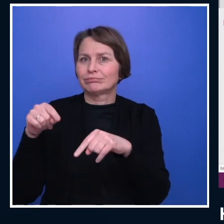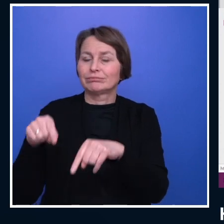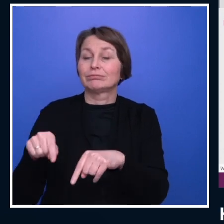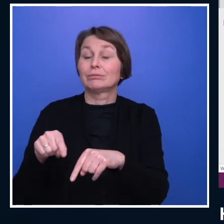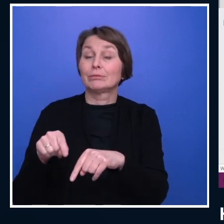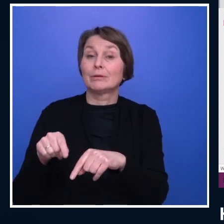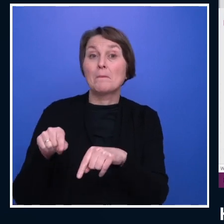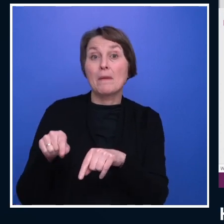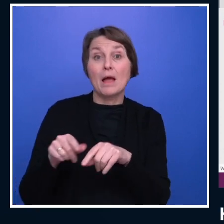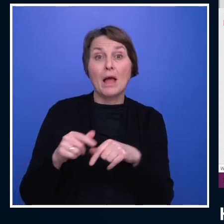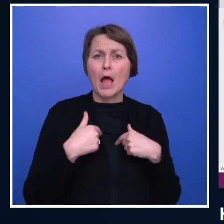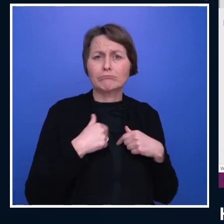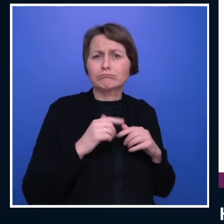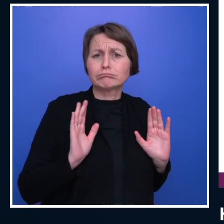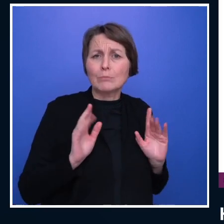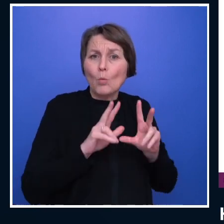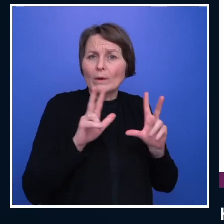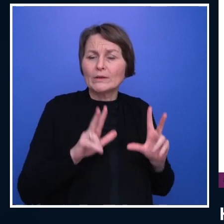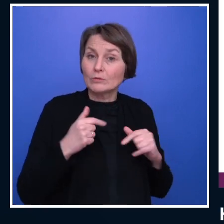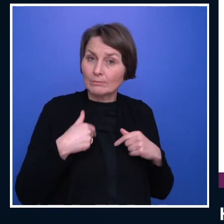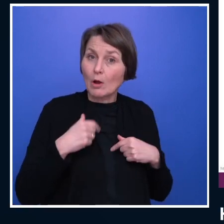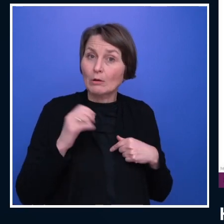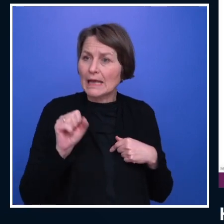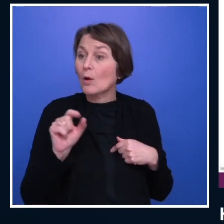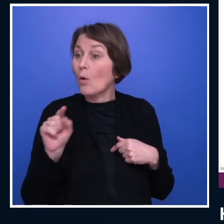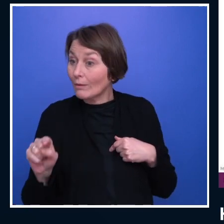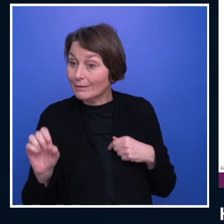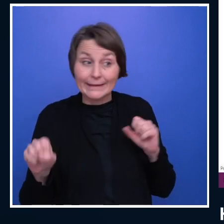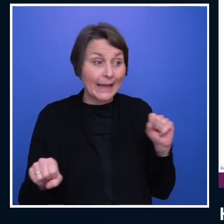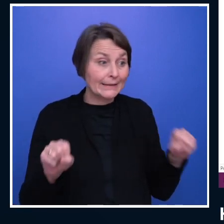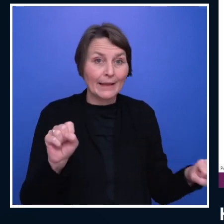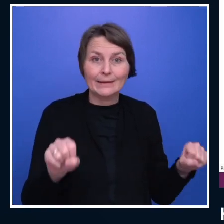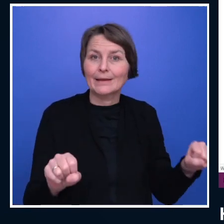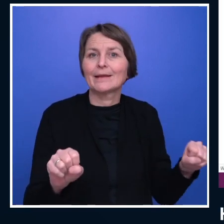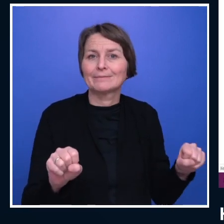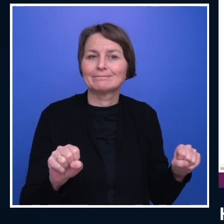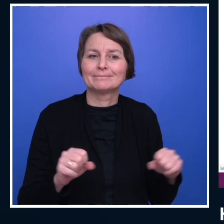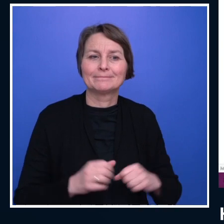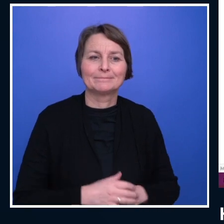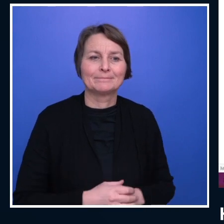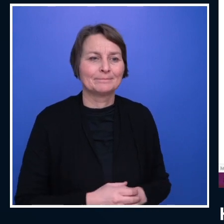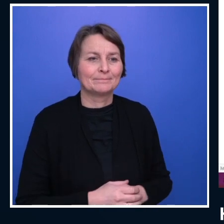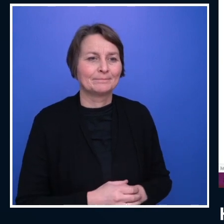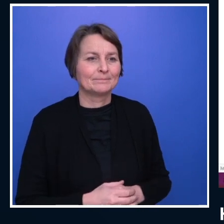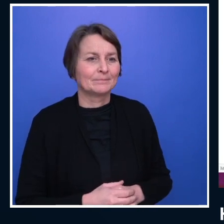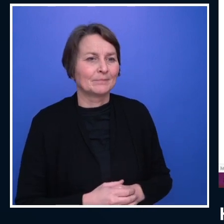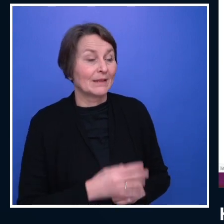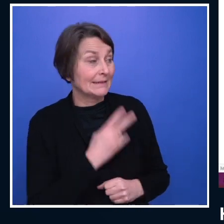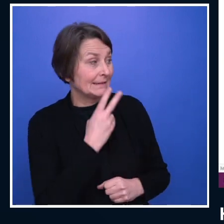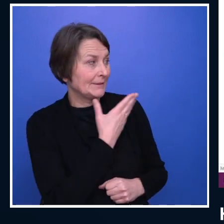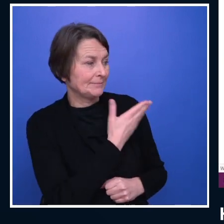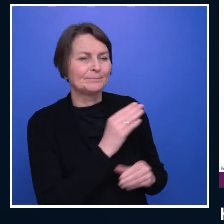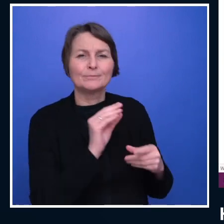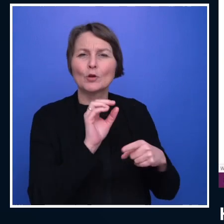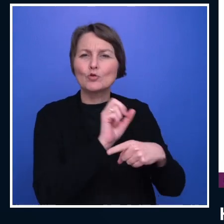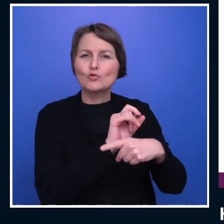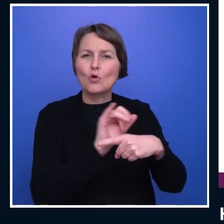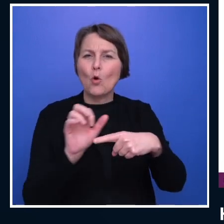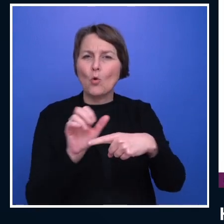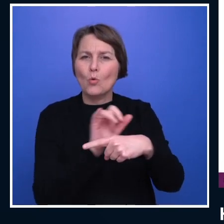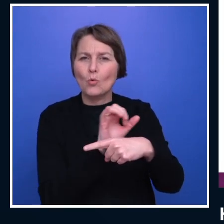flexibility. So if we look at my code and look at the Azure pipelines,